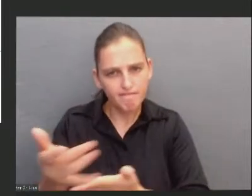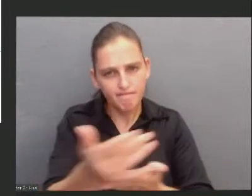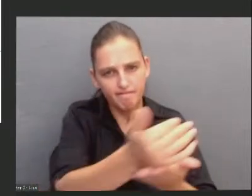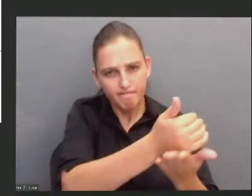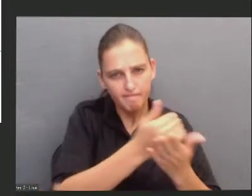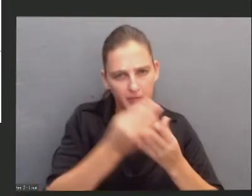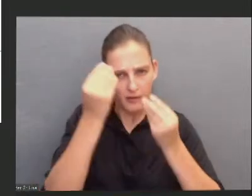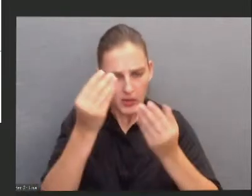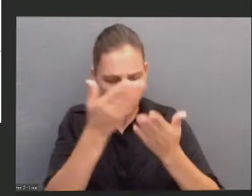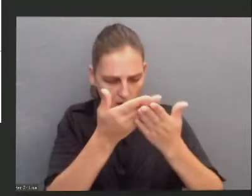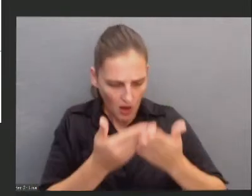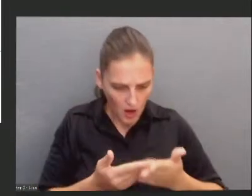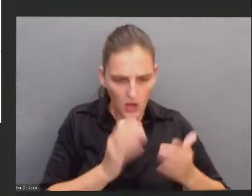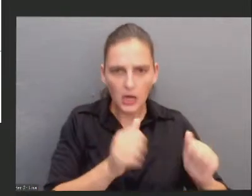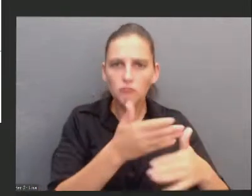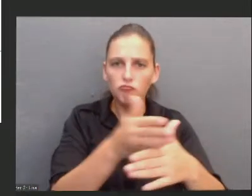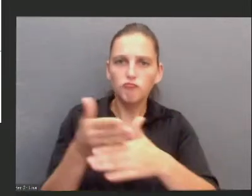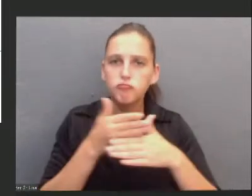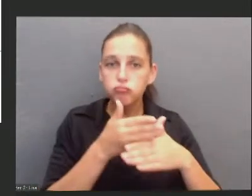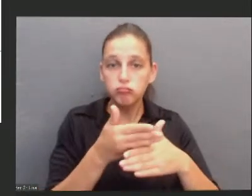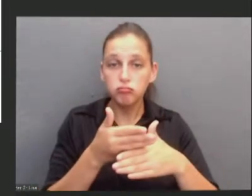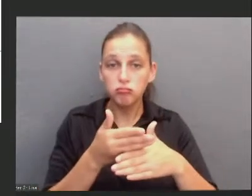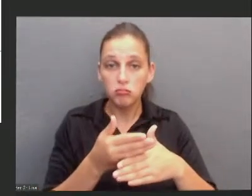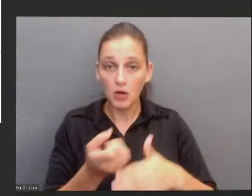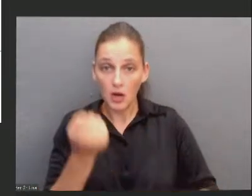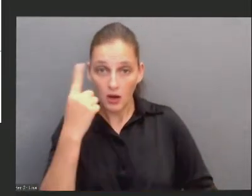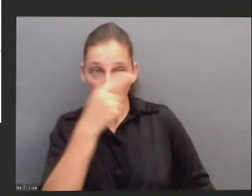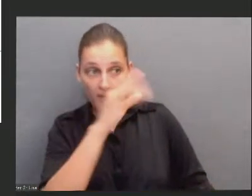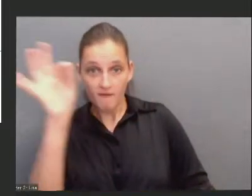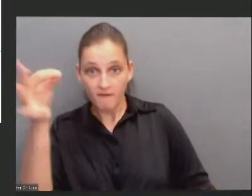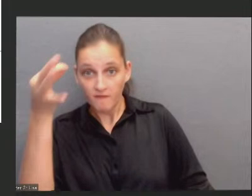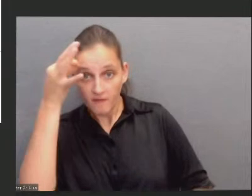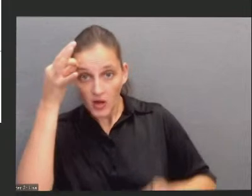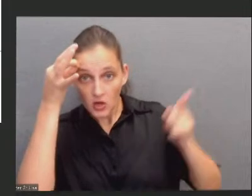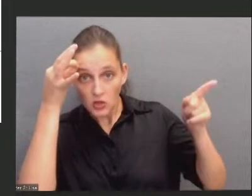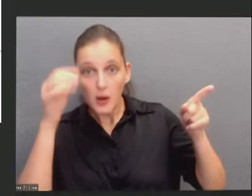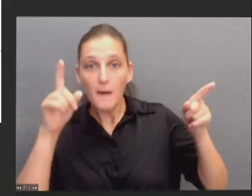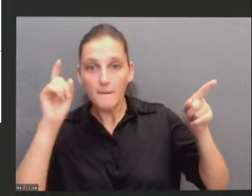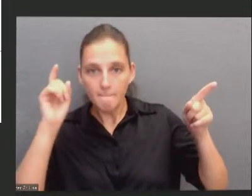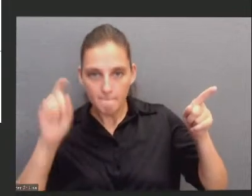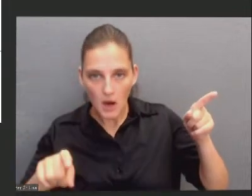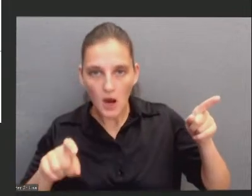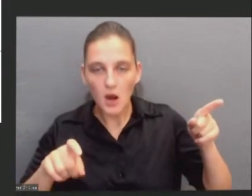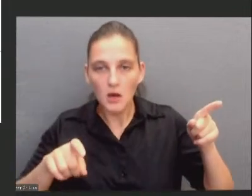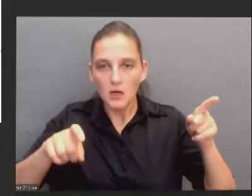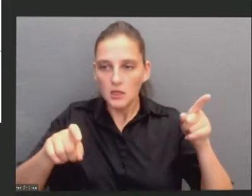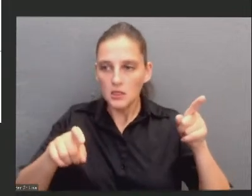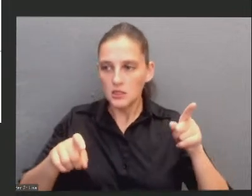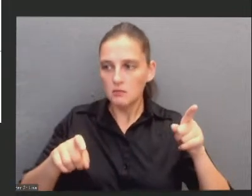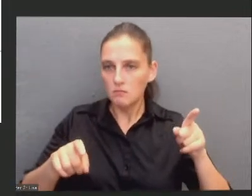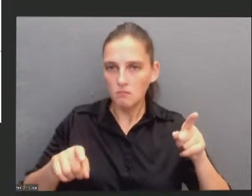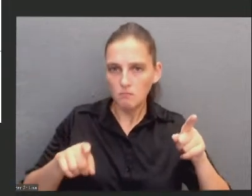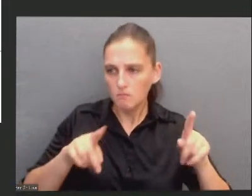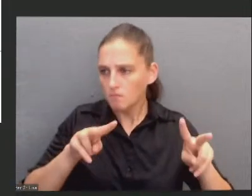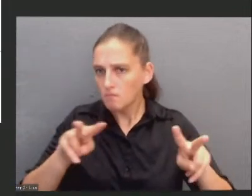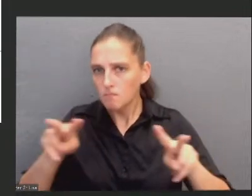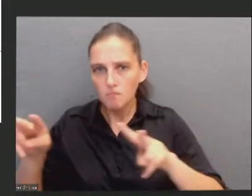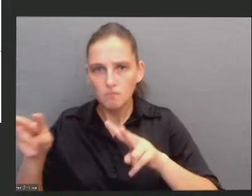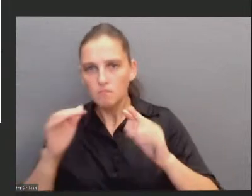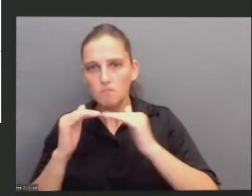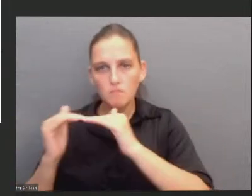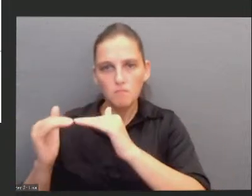timely manner, and that the federal government needs to establish and enforce equity-based standards for collection